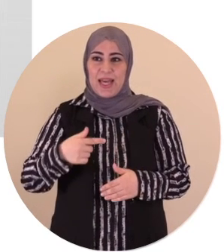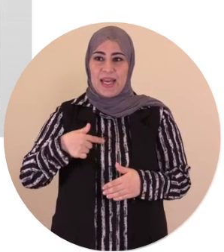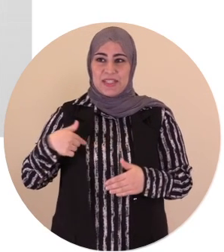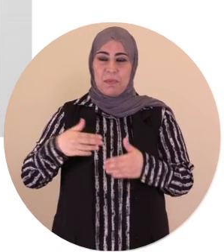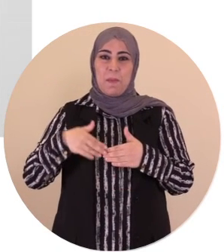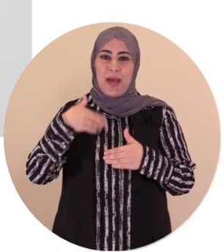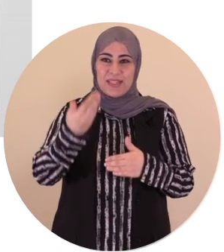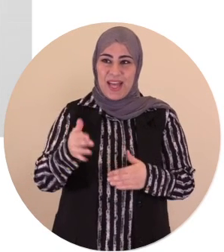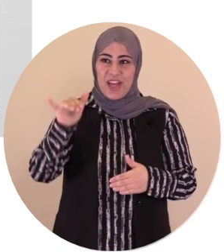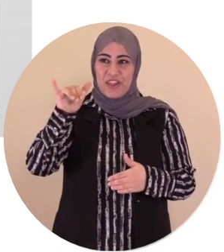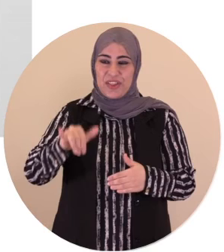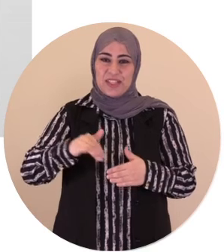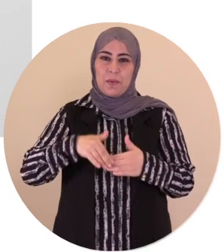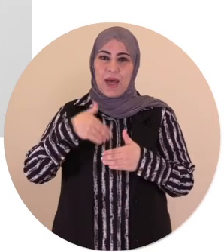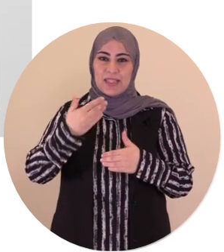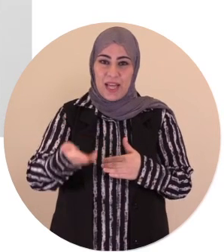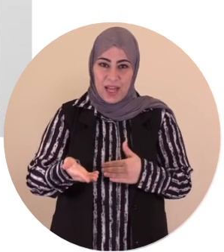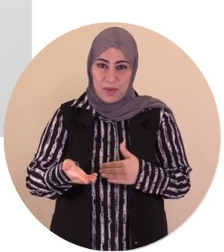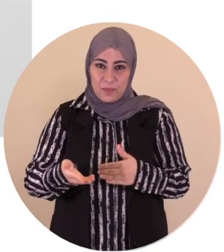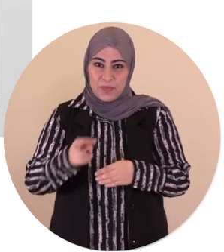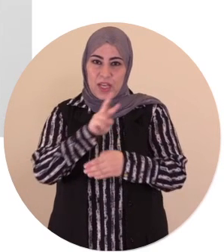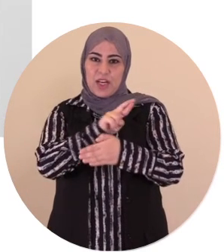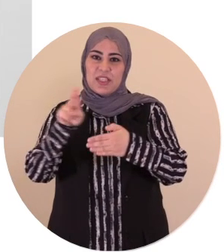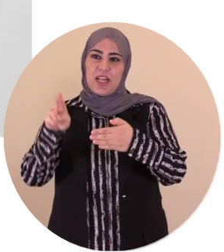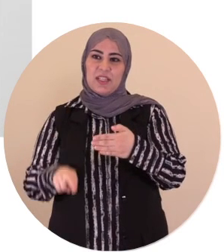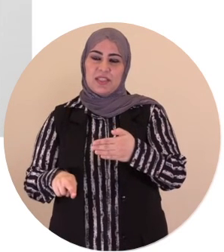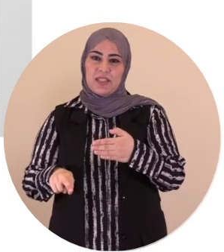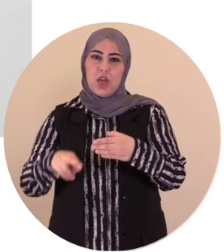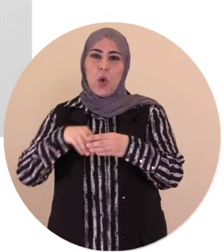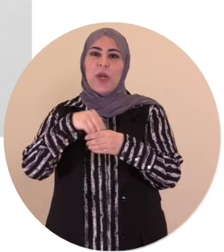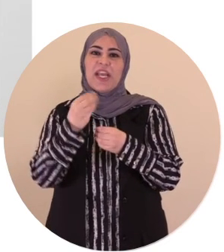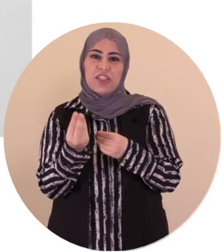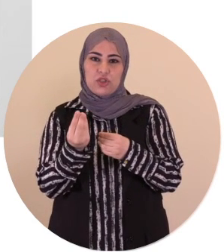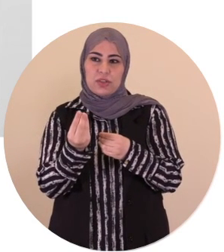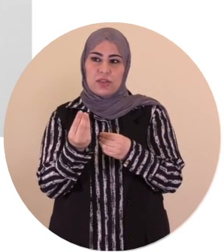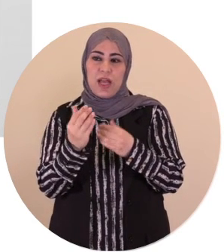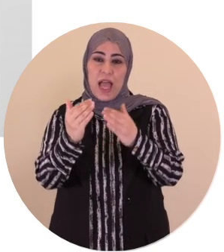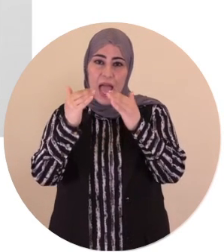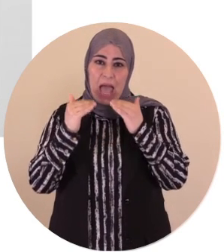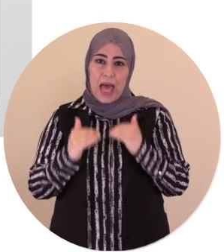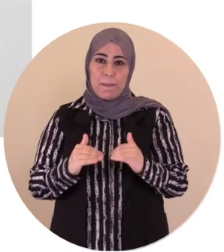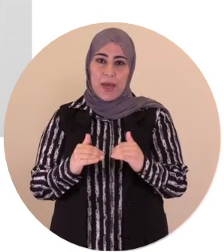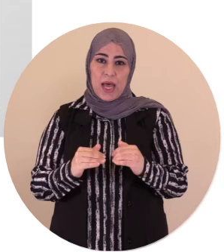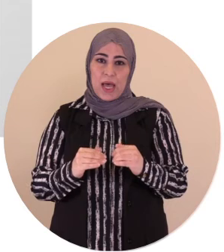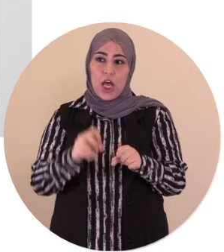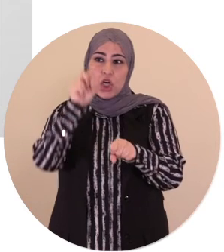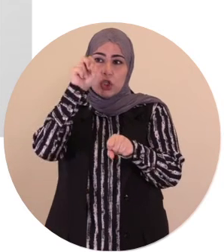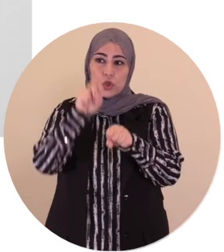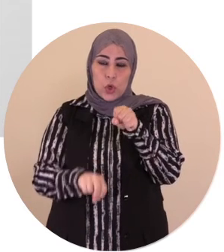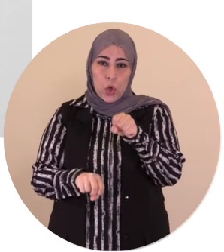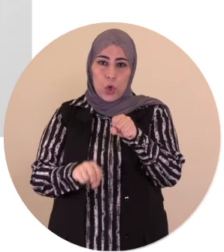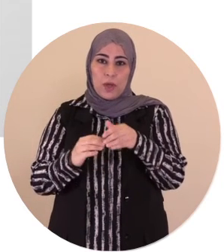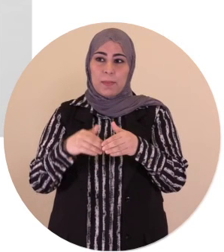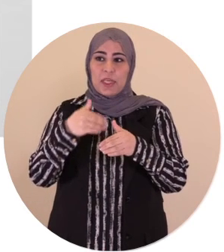be formed. All you have to do is just simply follow the equation. What I'm doing here for you, and I think this will help you, is for you